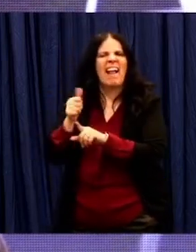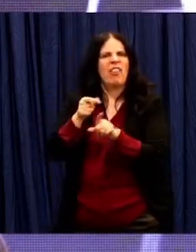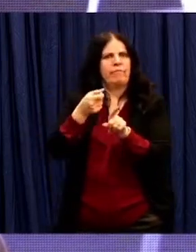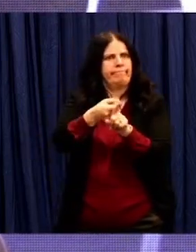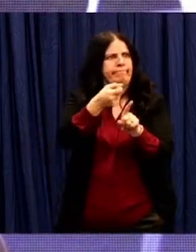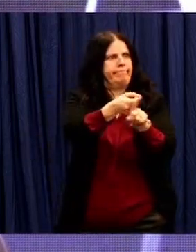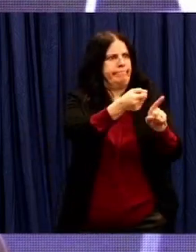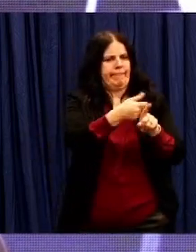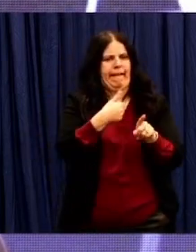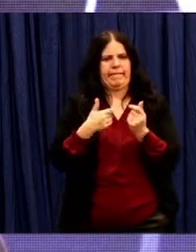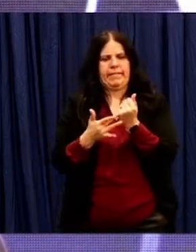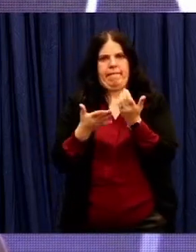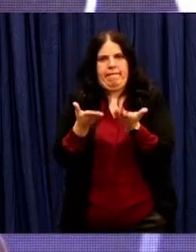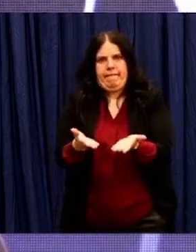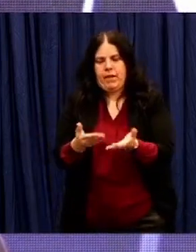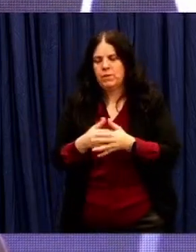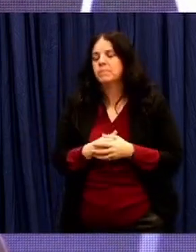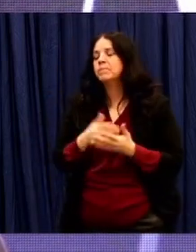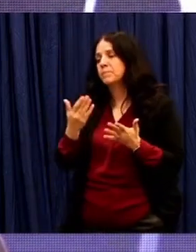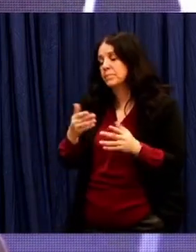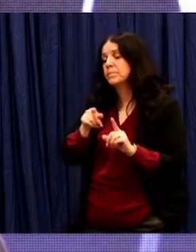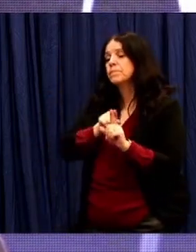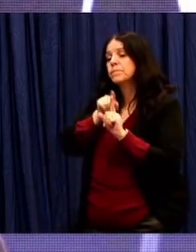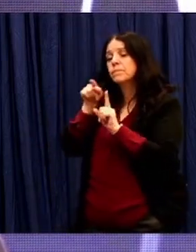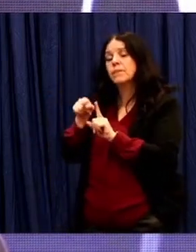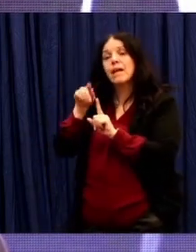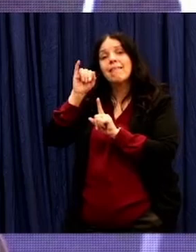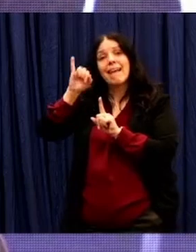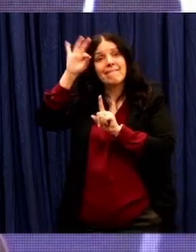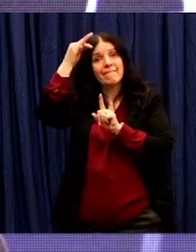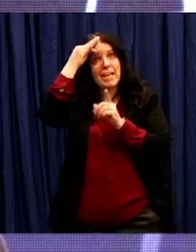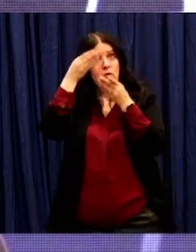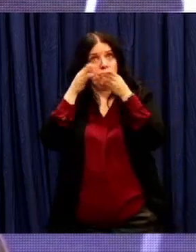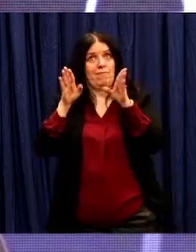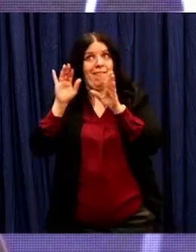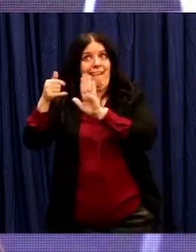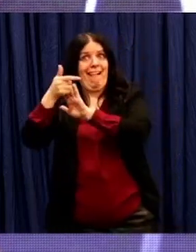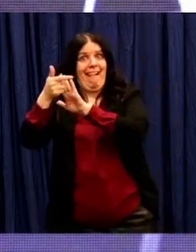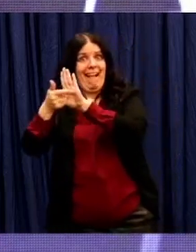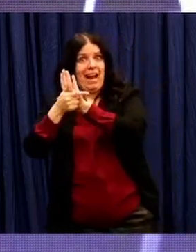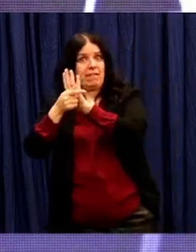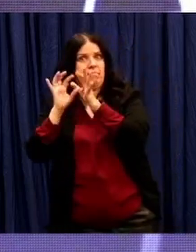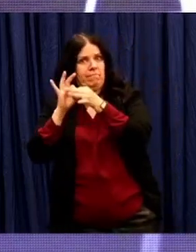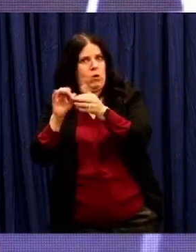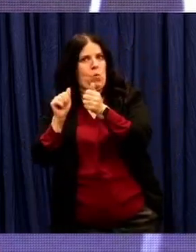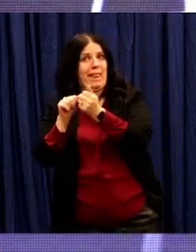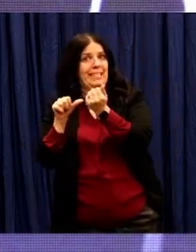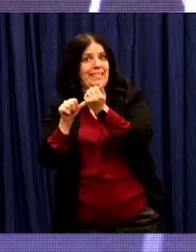With the federal scope of the Assistive Technology Act,